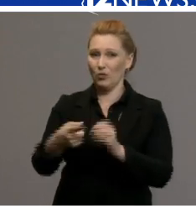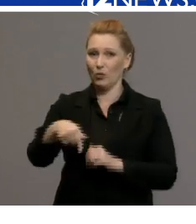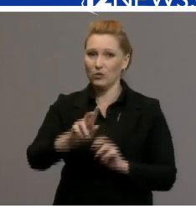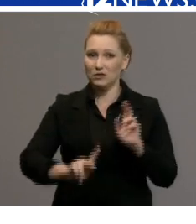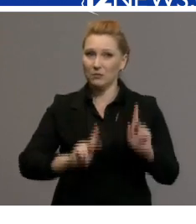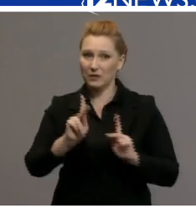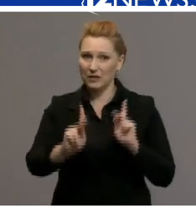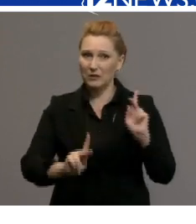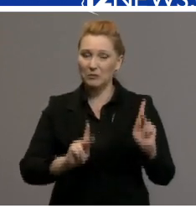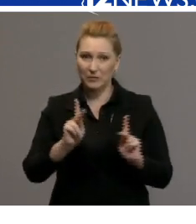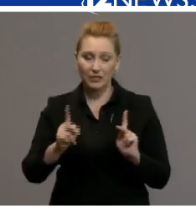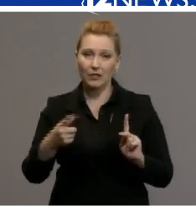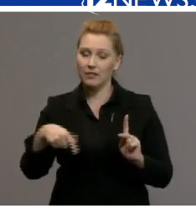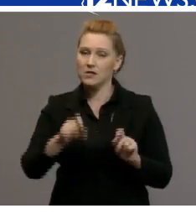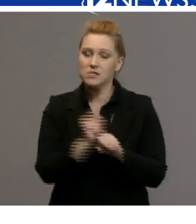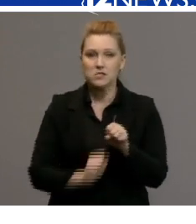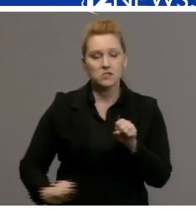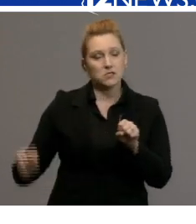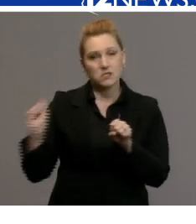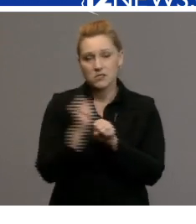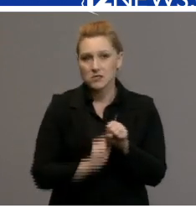extraordinary.